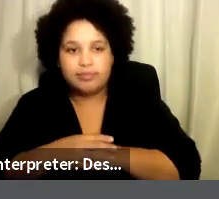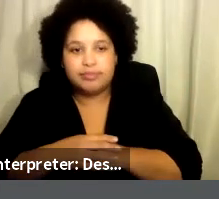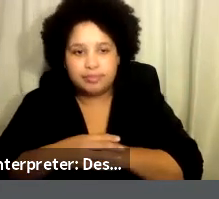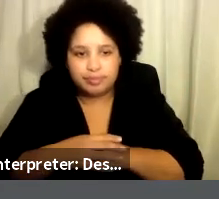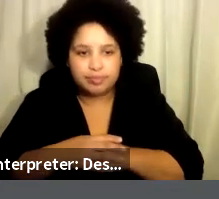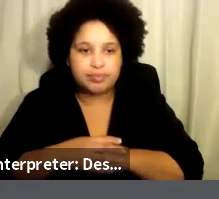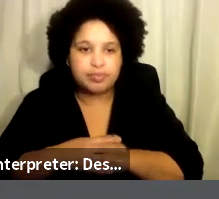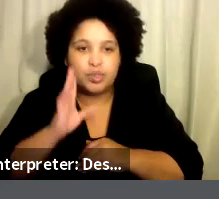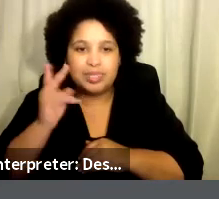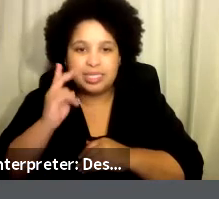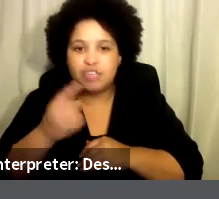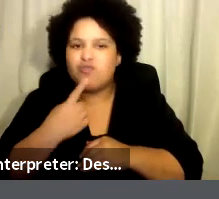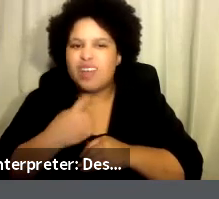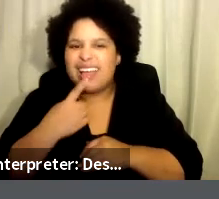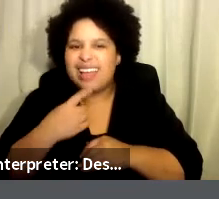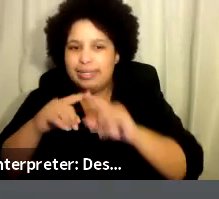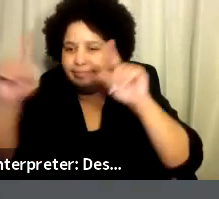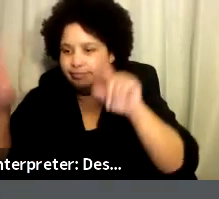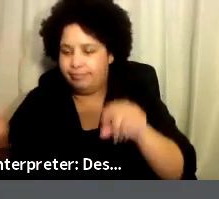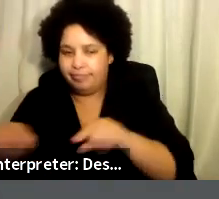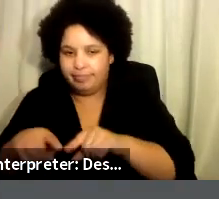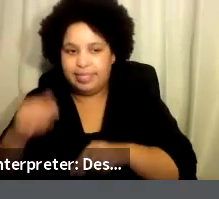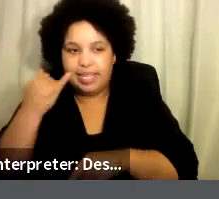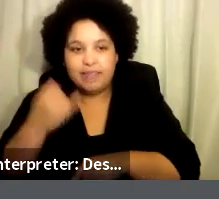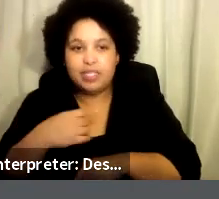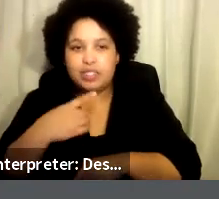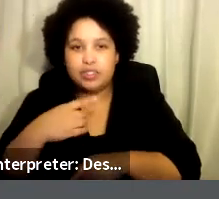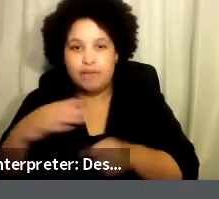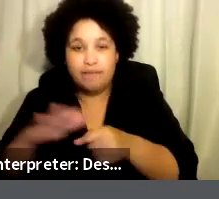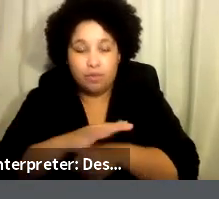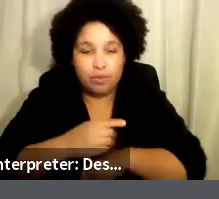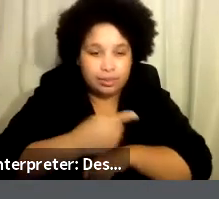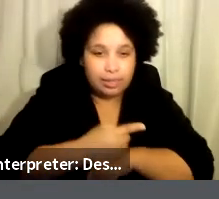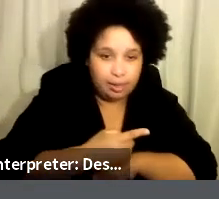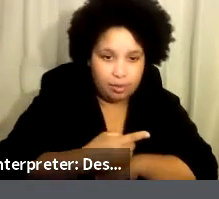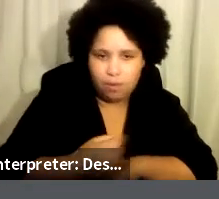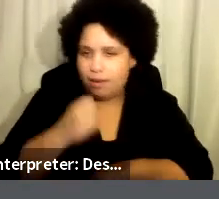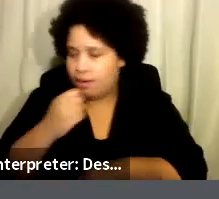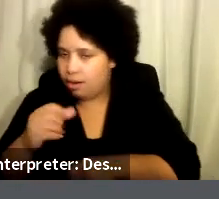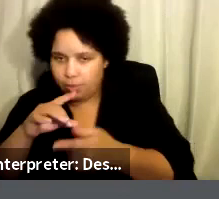So you will see the red box up here if it is pertaining to full day or not.